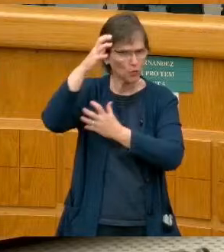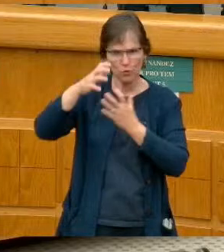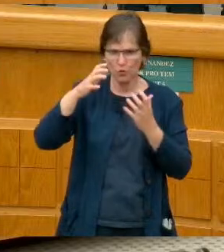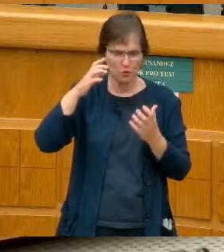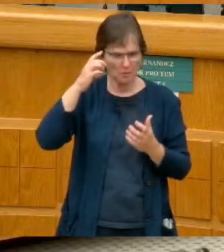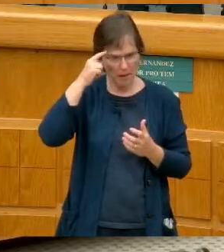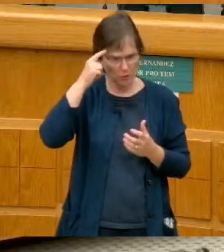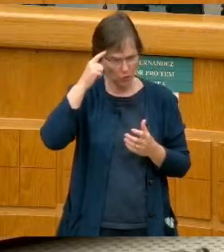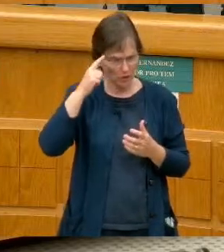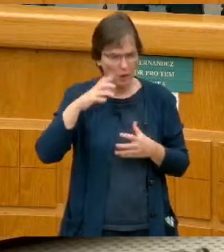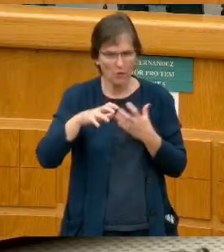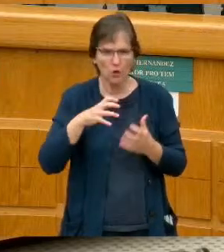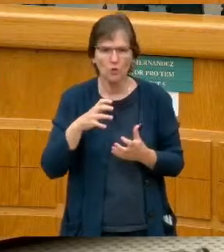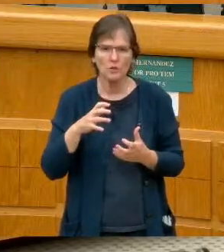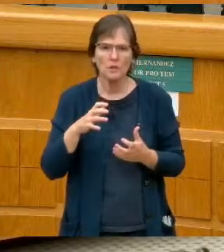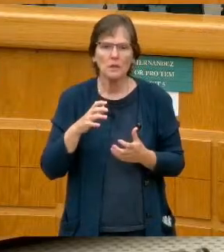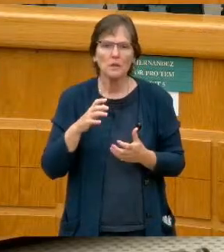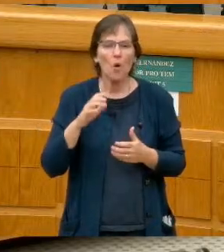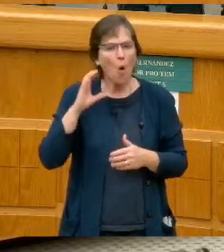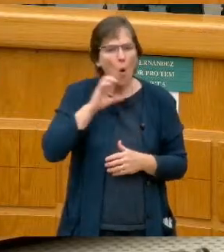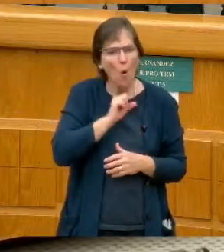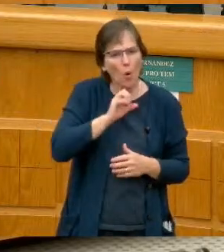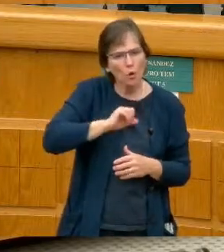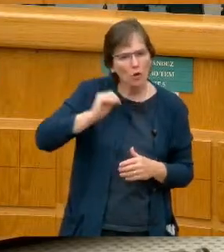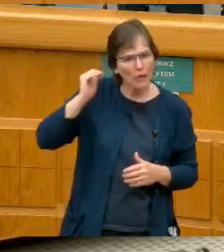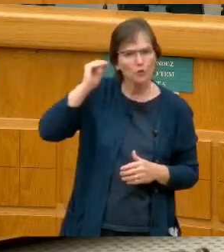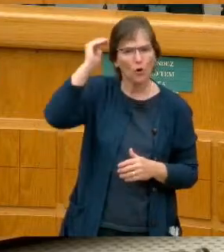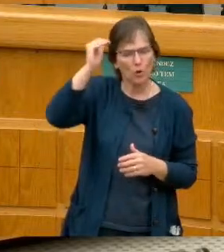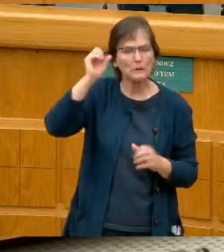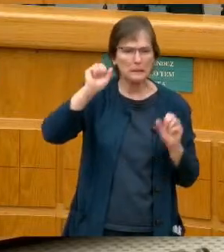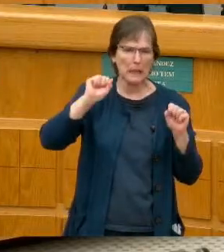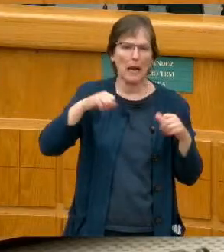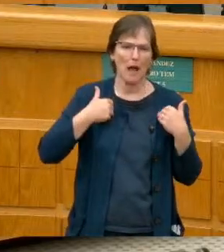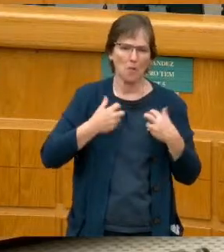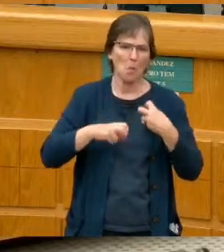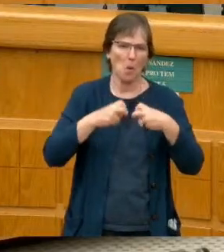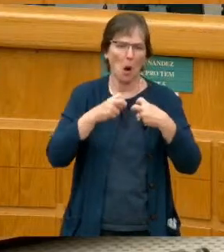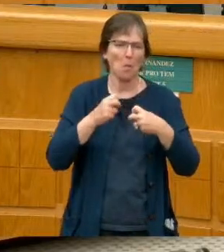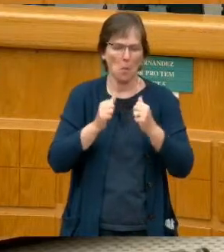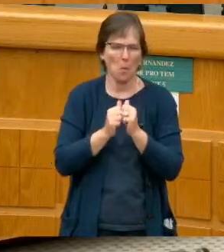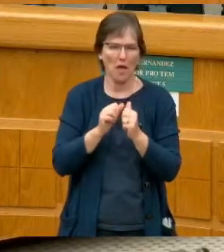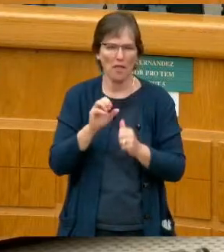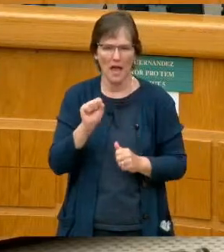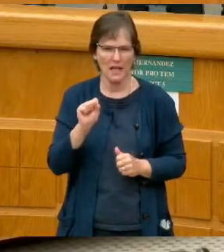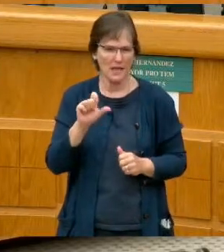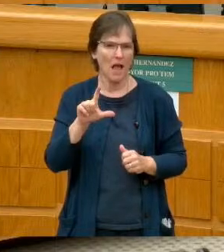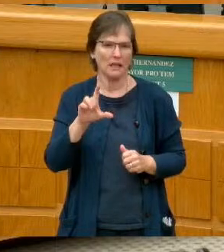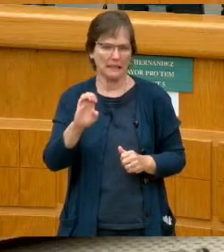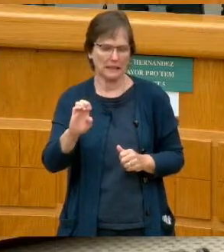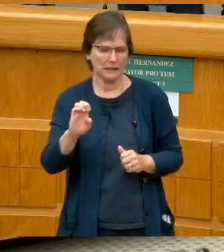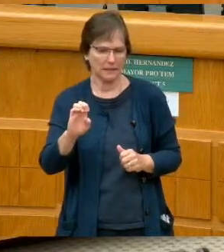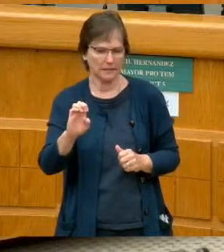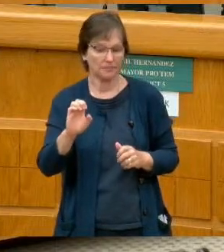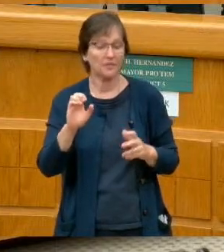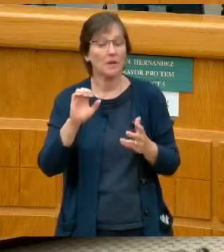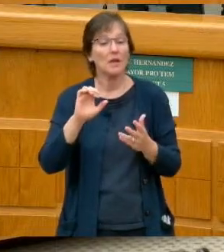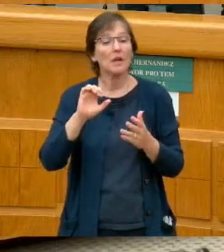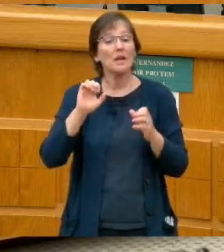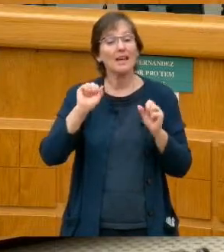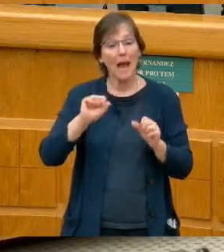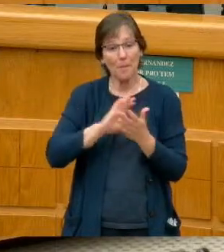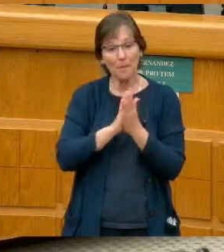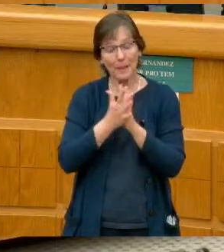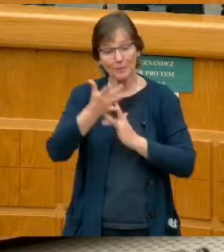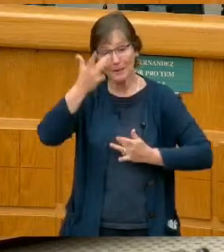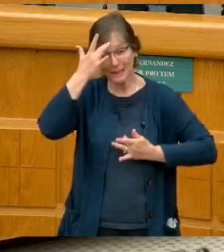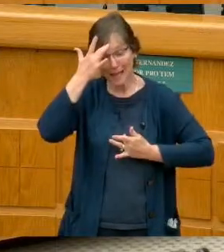sometimes develop encephalitis. Symptoms appear from 5 to 15 days after the bite of an infected mosquito.